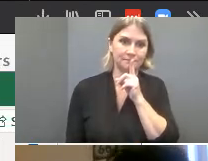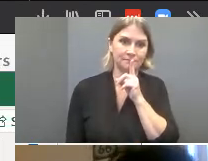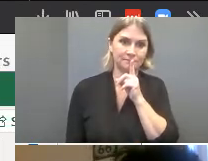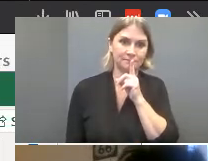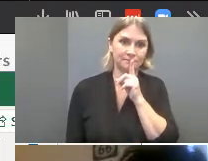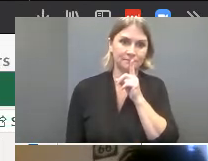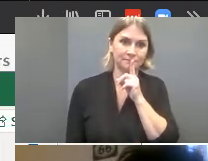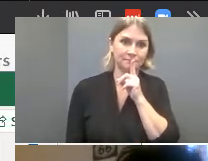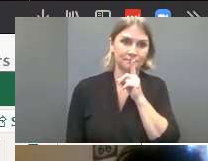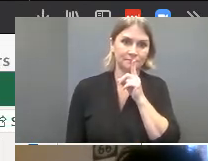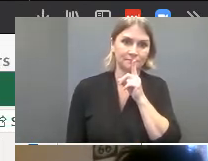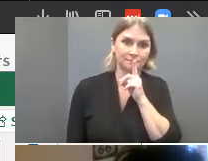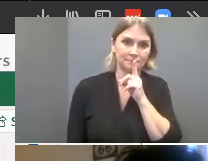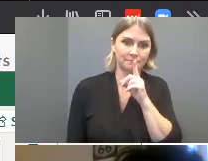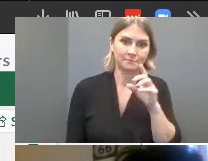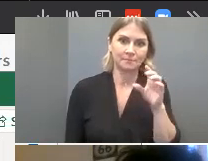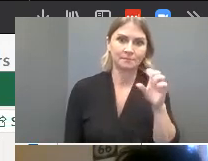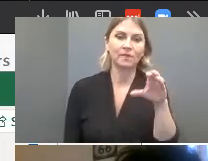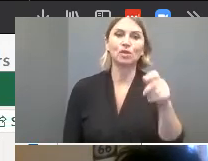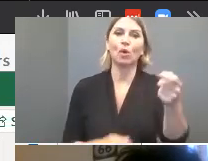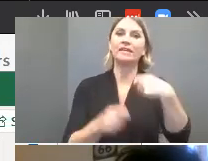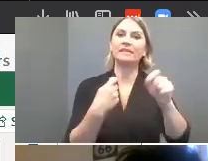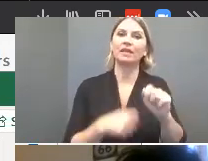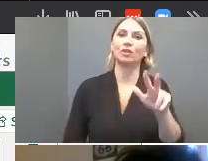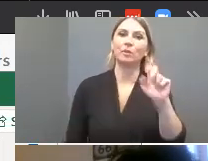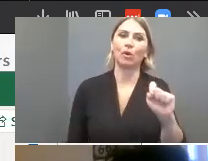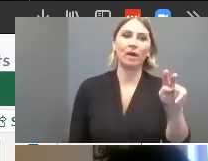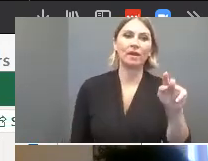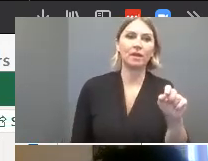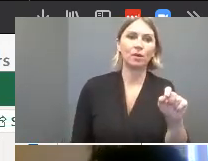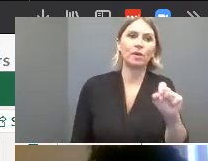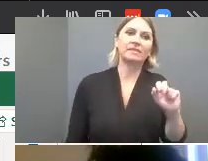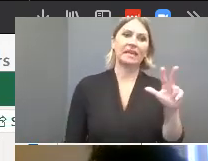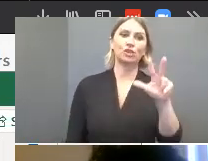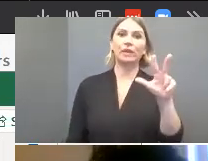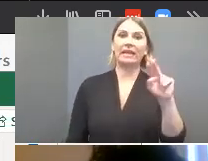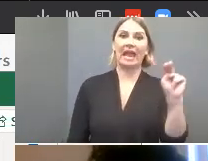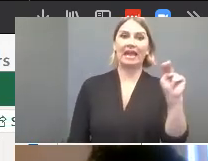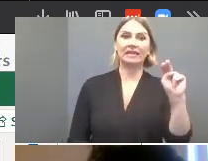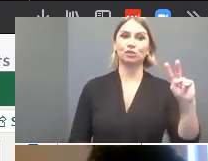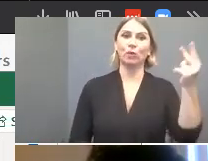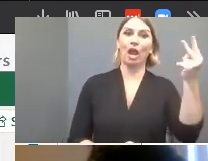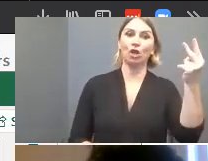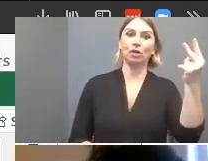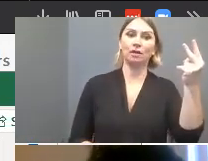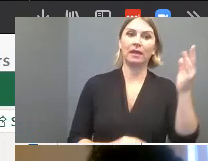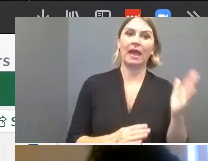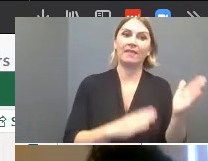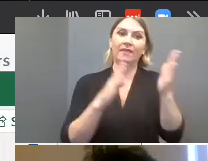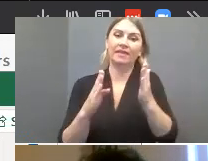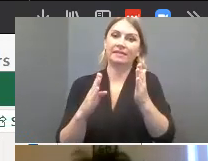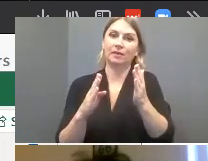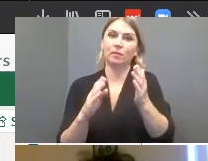instead of 3.1 n squared, can we say 3n squared is always going to be larger